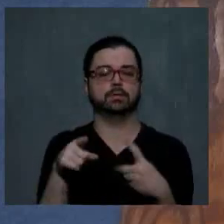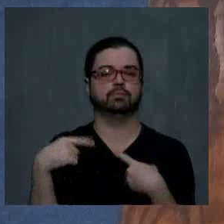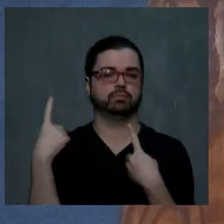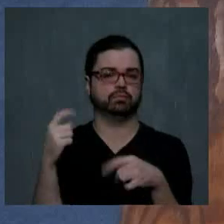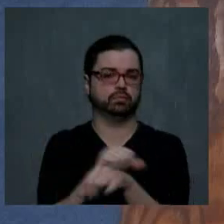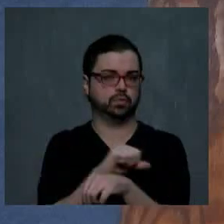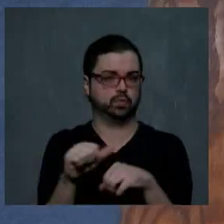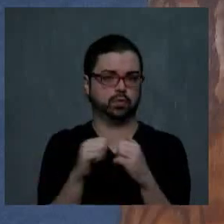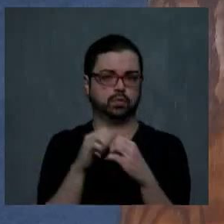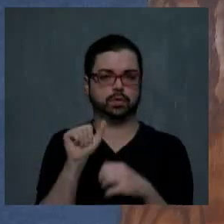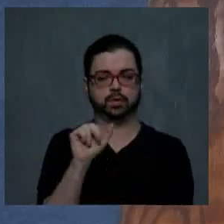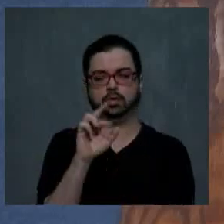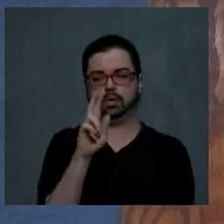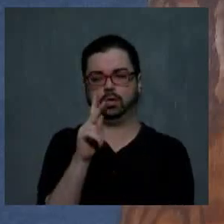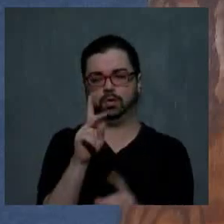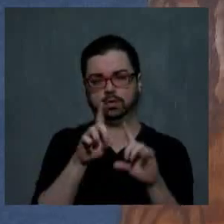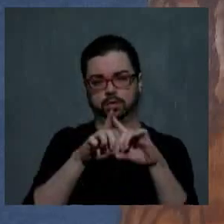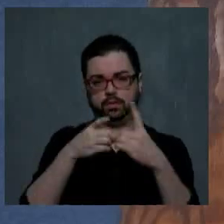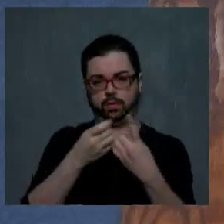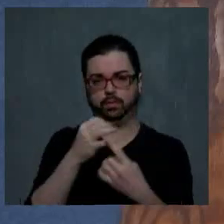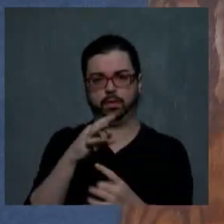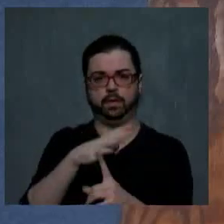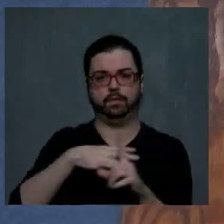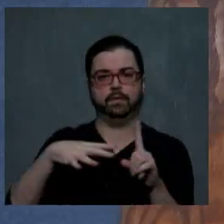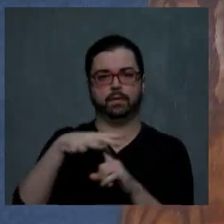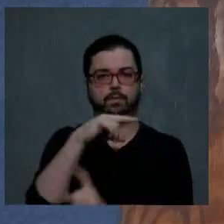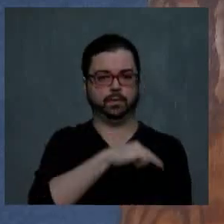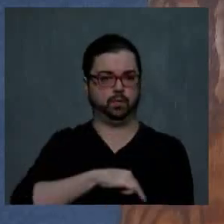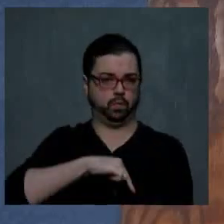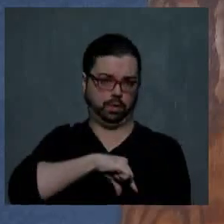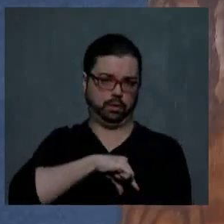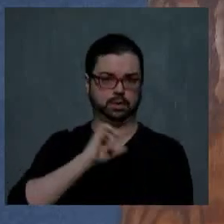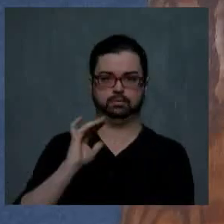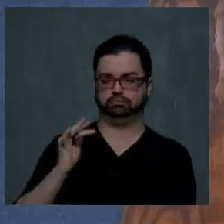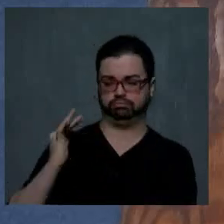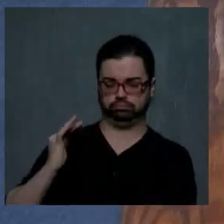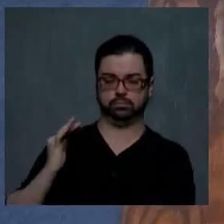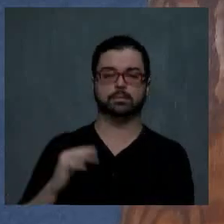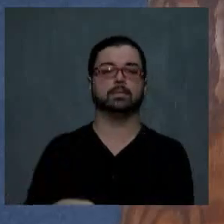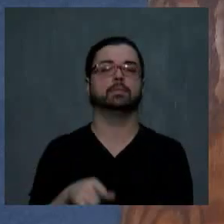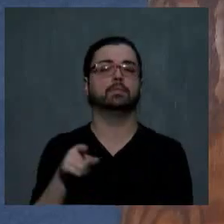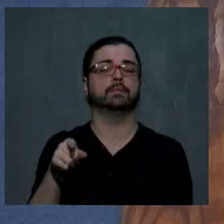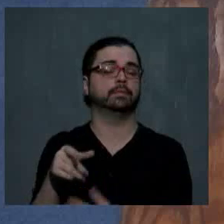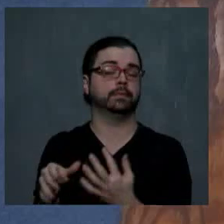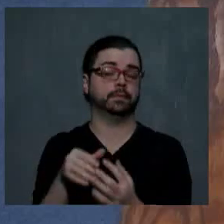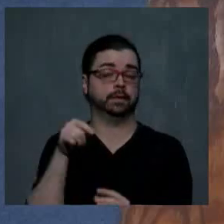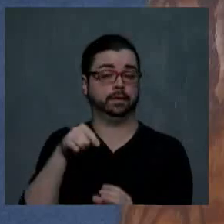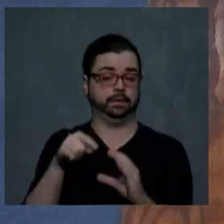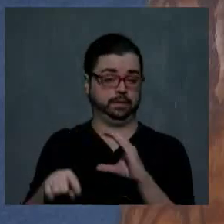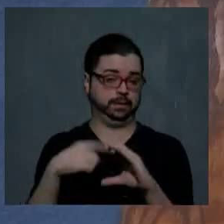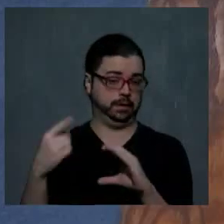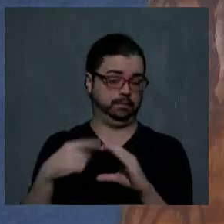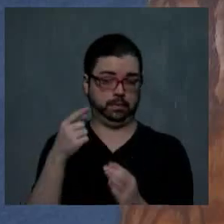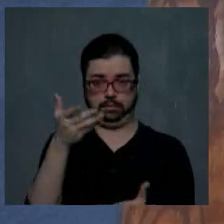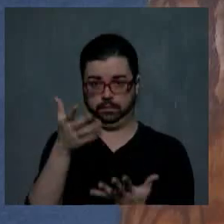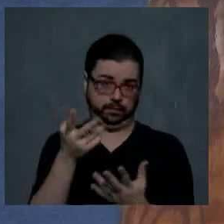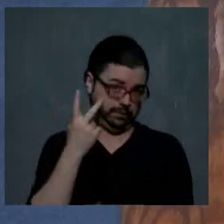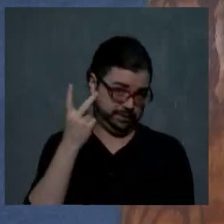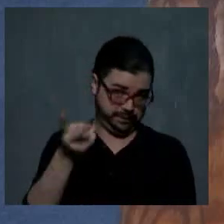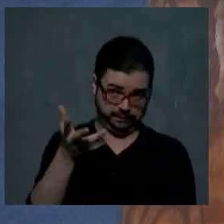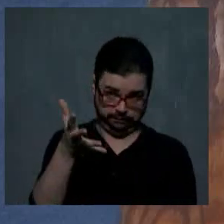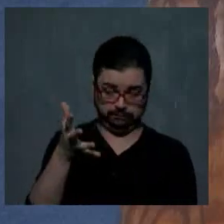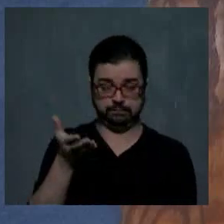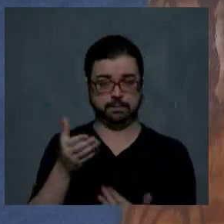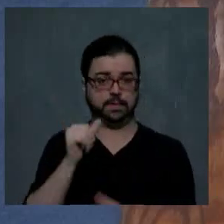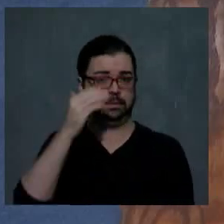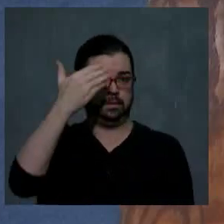the Arkansas Department of Environmental Quality at one point in time. This email was, you might have already seen it actually, and you may